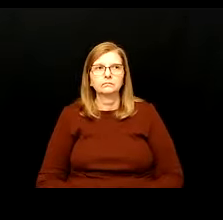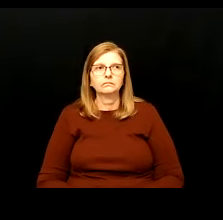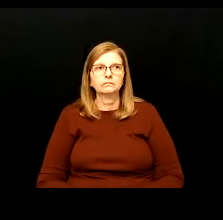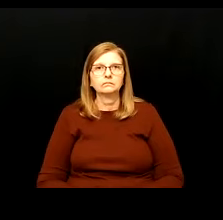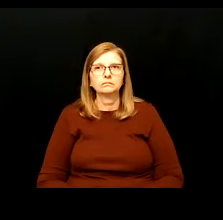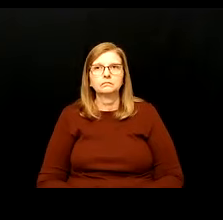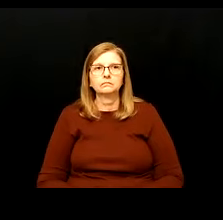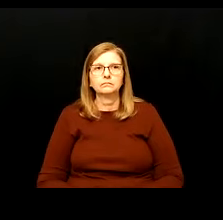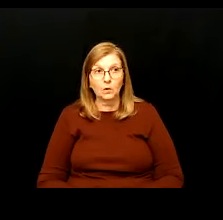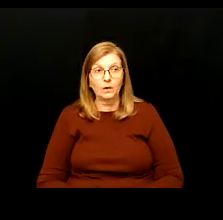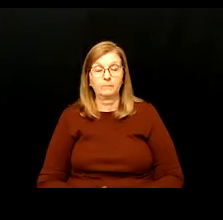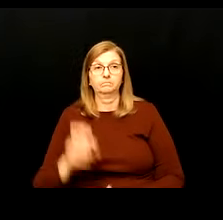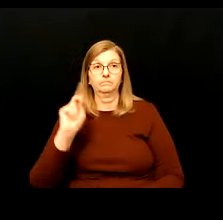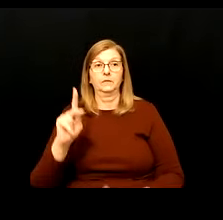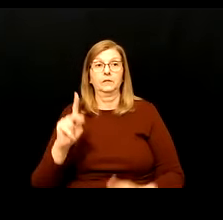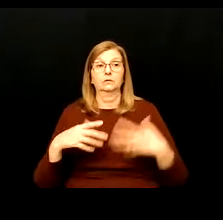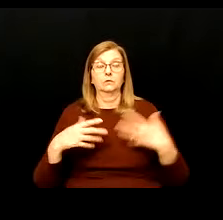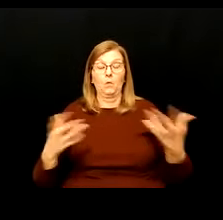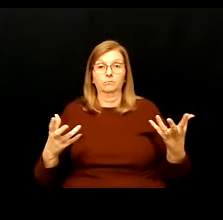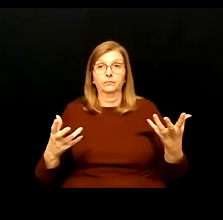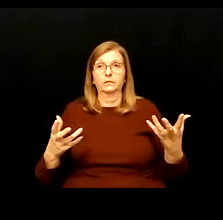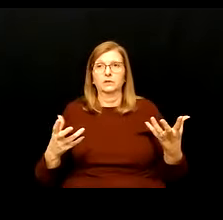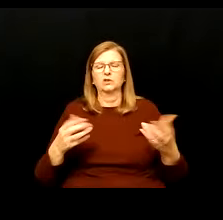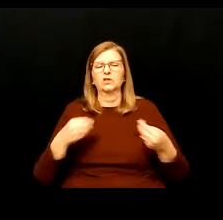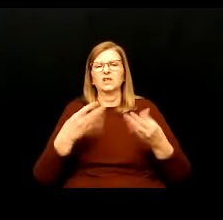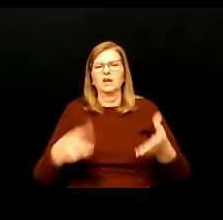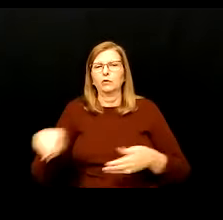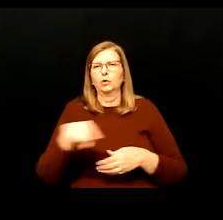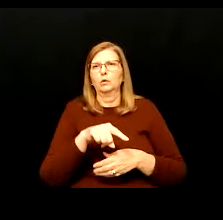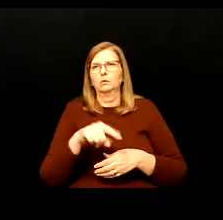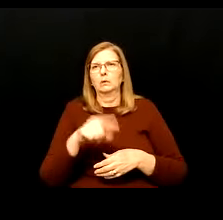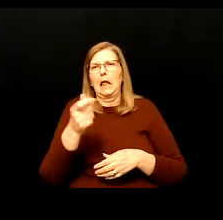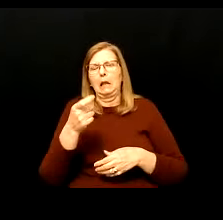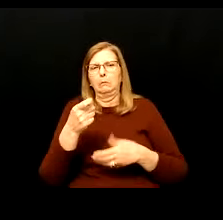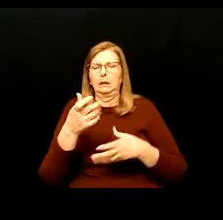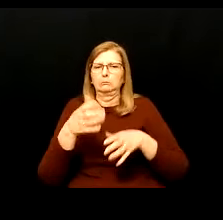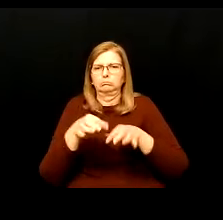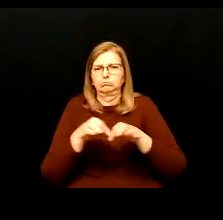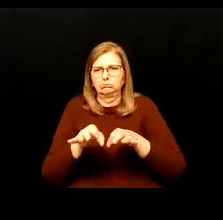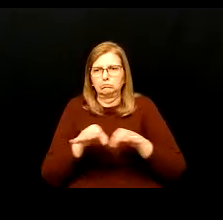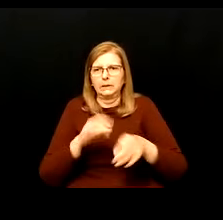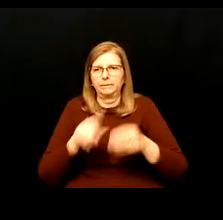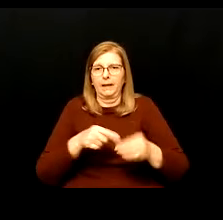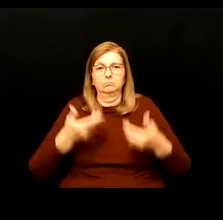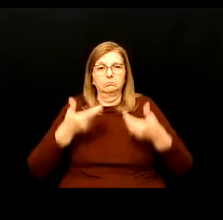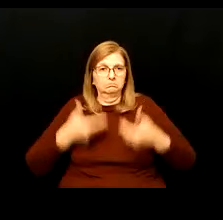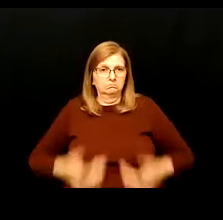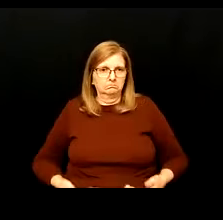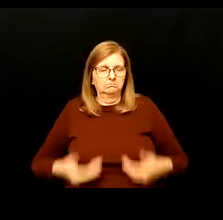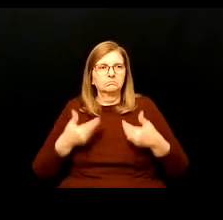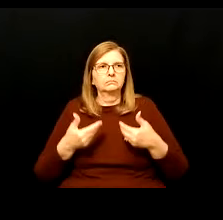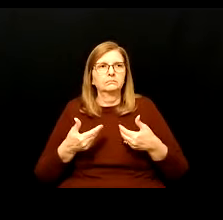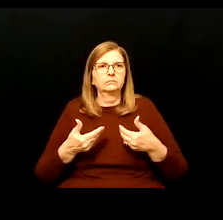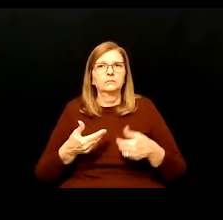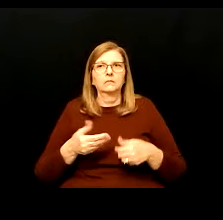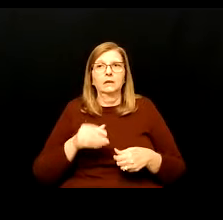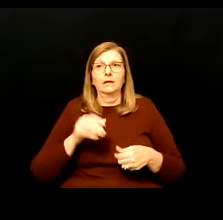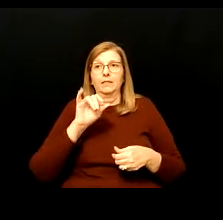Okay, so just to give you just a little rundown about myself, this is